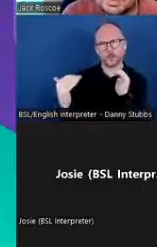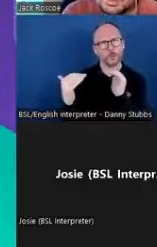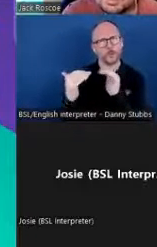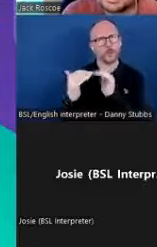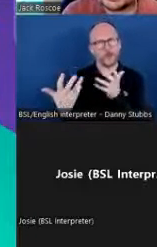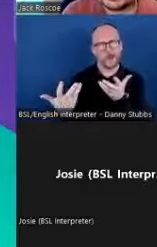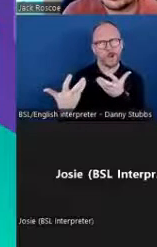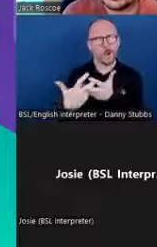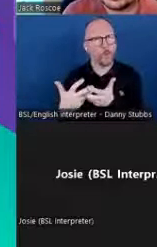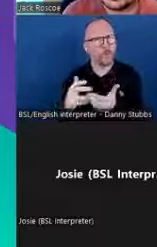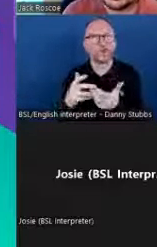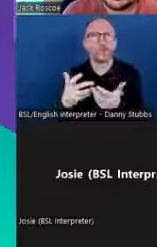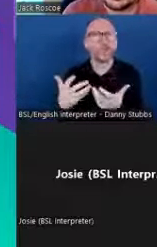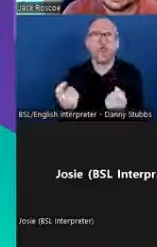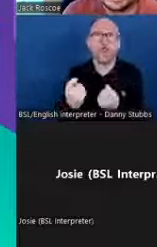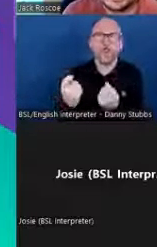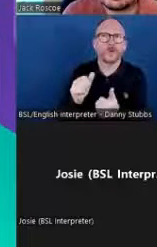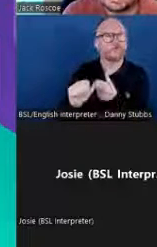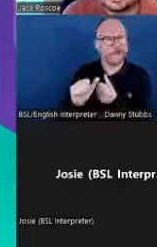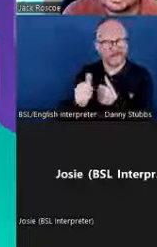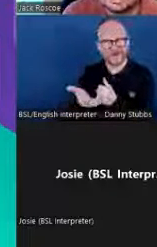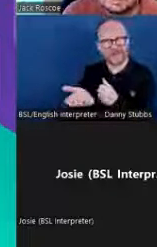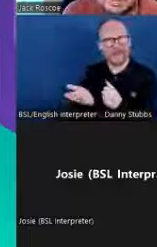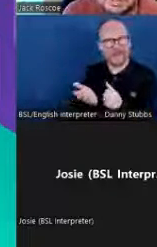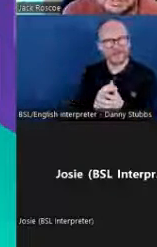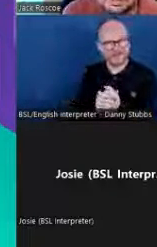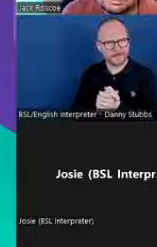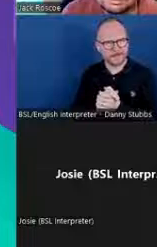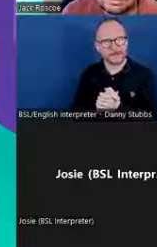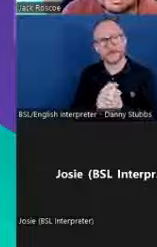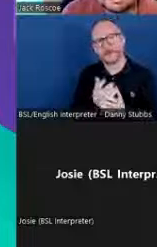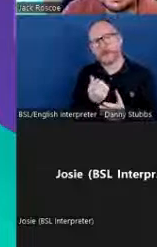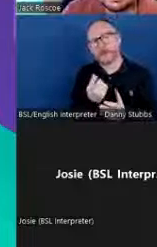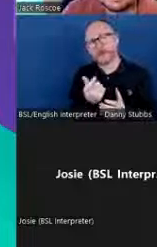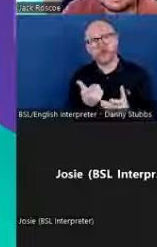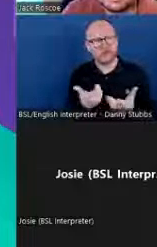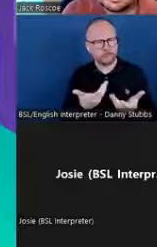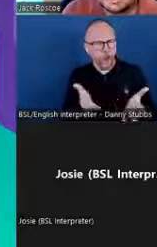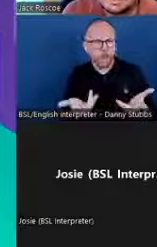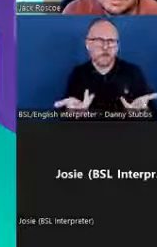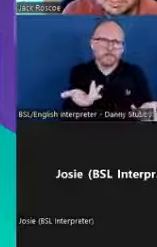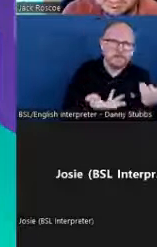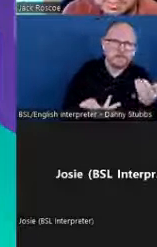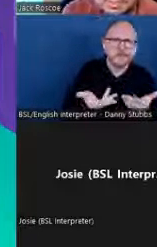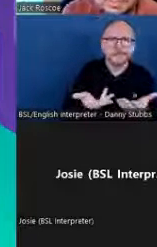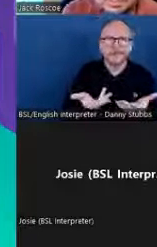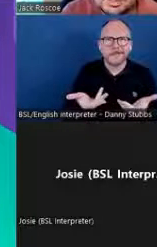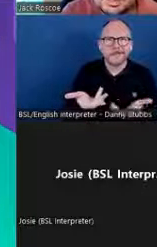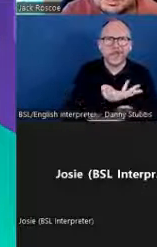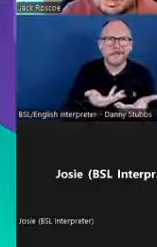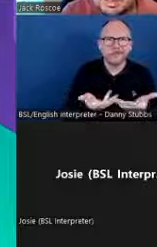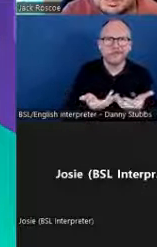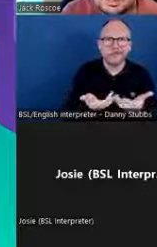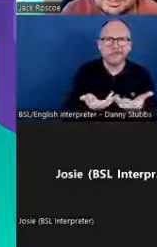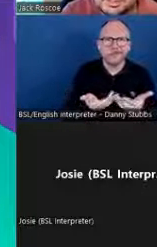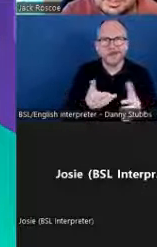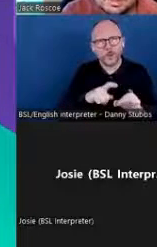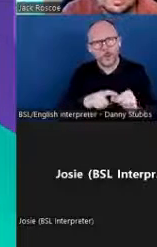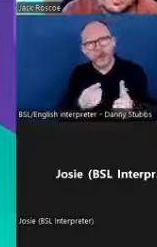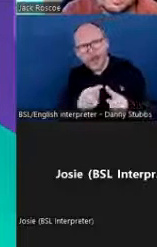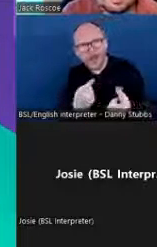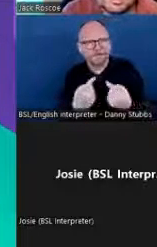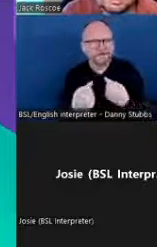move on to the open discussion shortly. As a reminder, we do offer free, unlimited one-on-one support on this topic and many